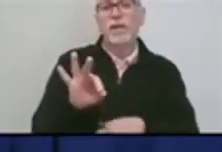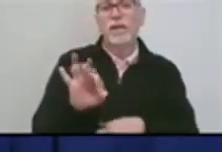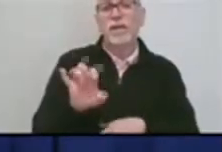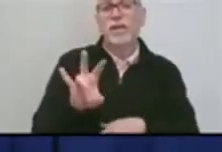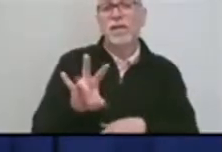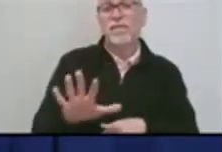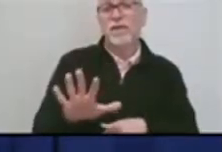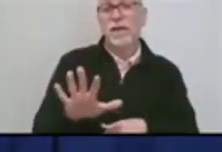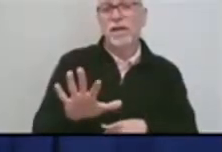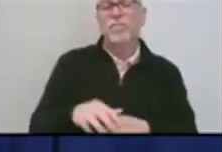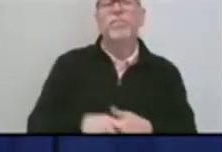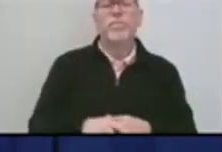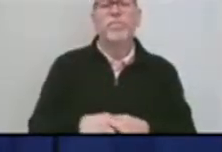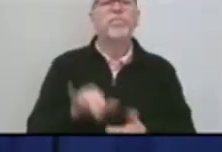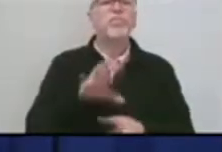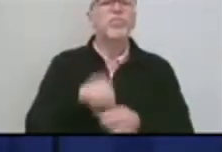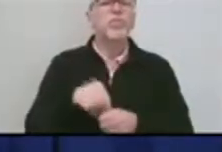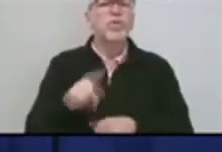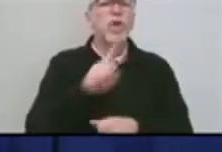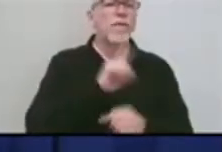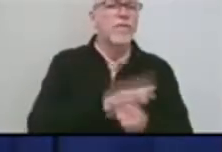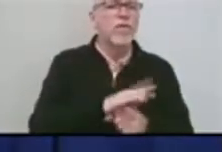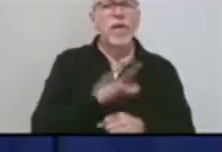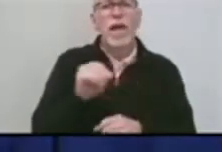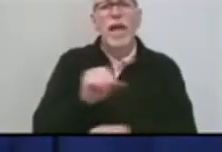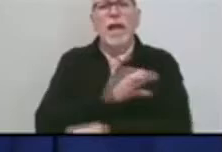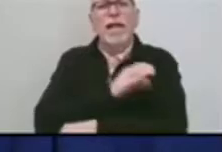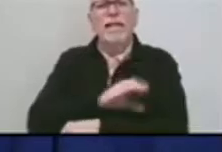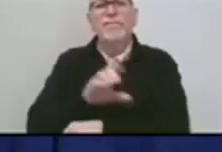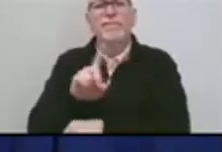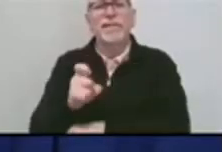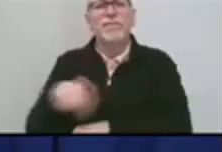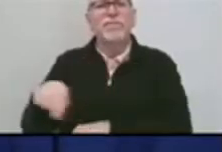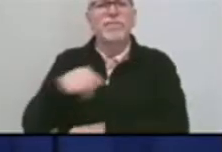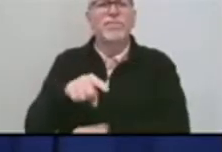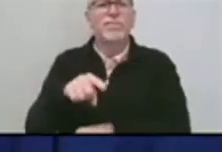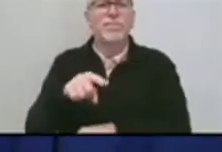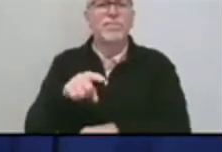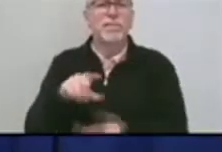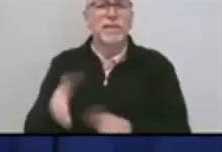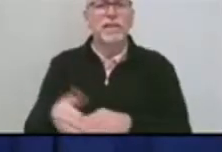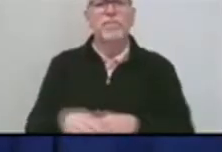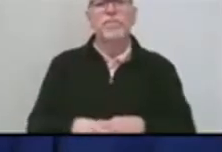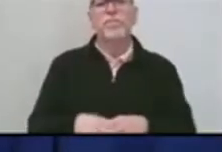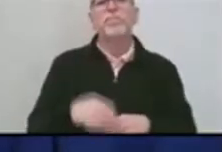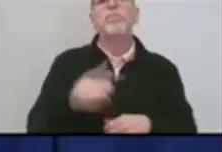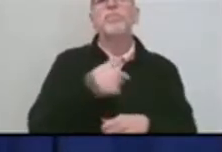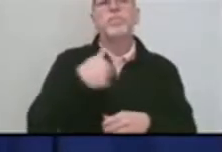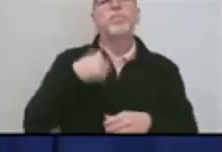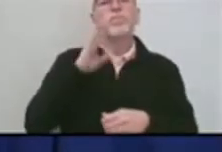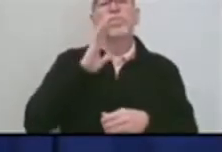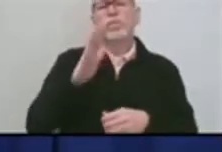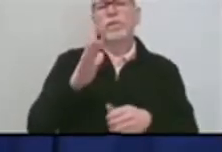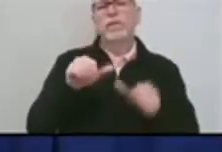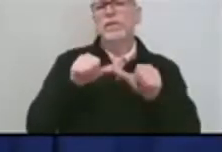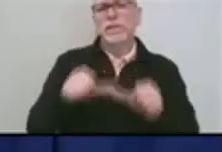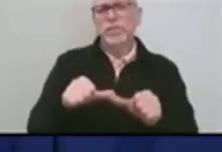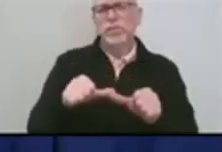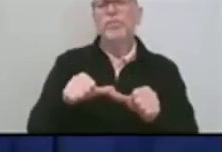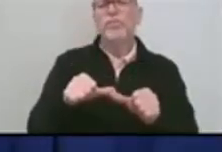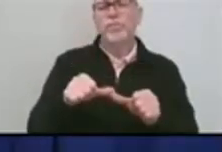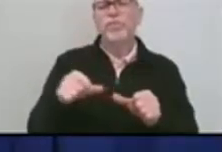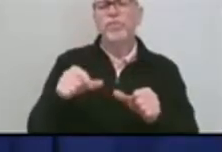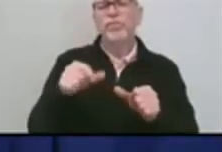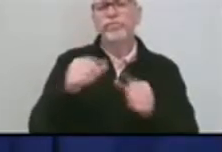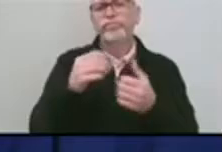12,975 when you include both confirmed and clinically diagnosed deaths. We will continue to grieve for those Hoosiers and work to honor them